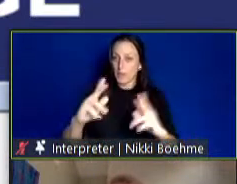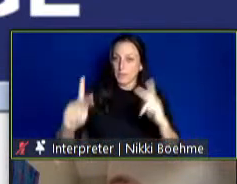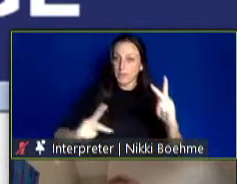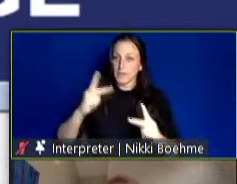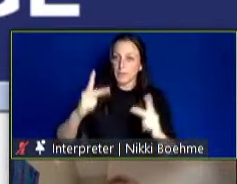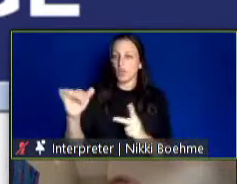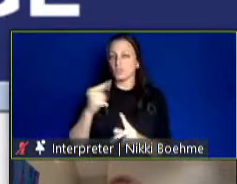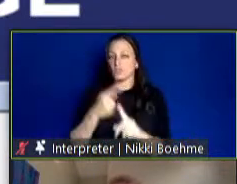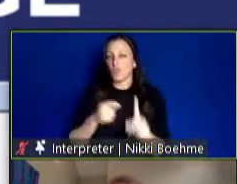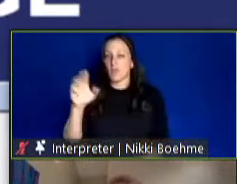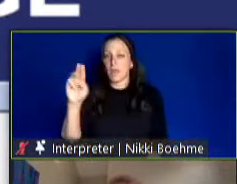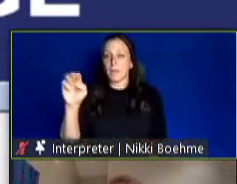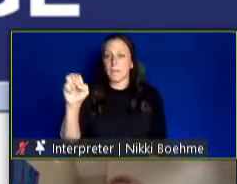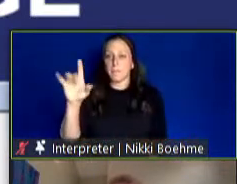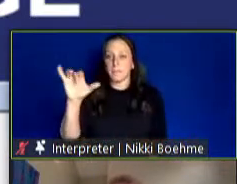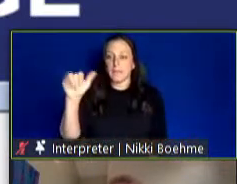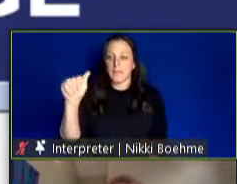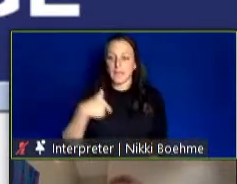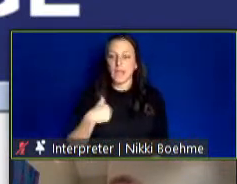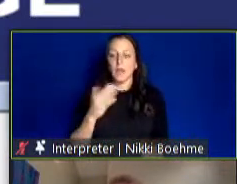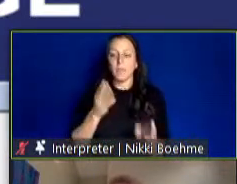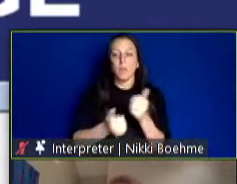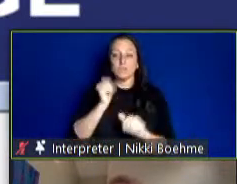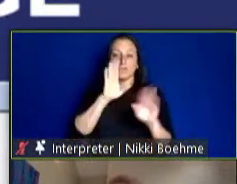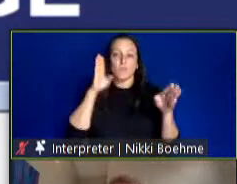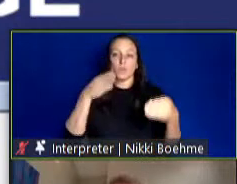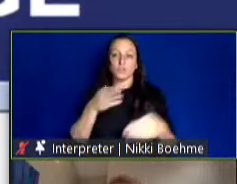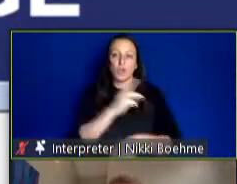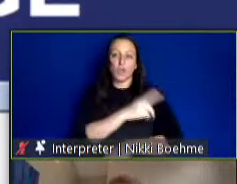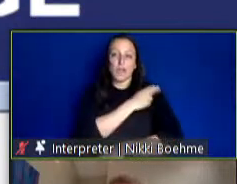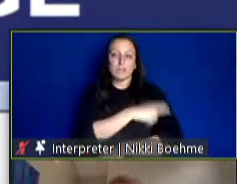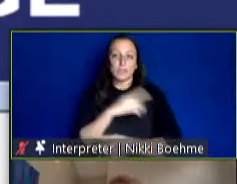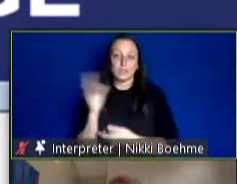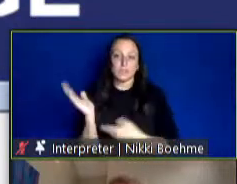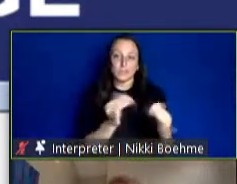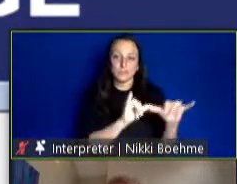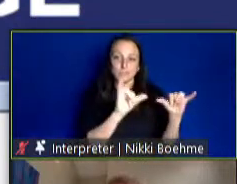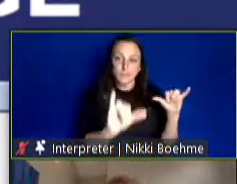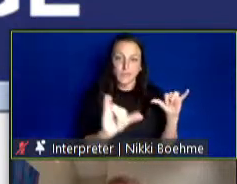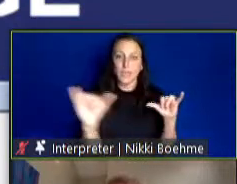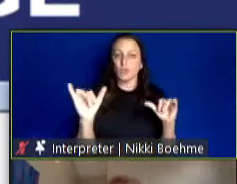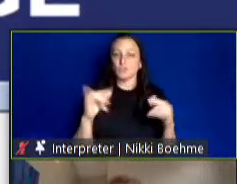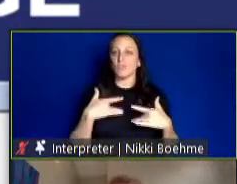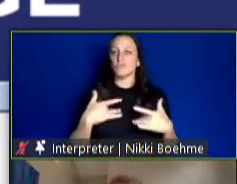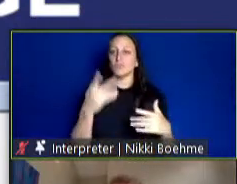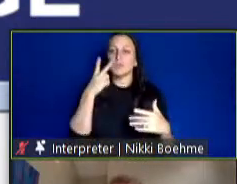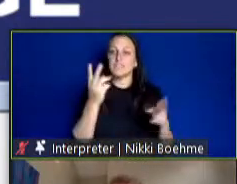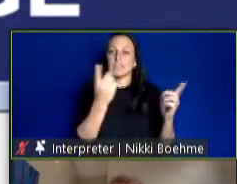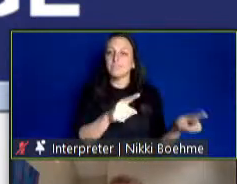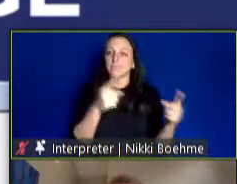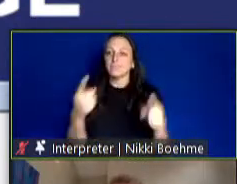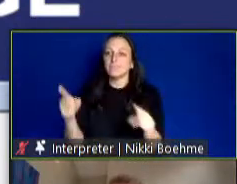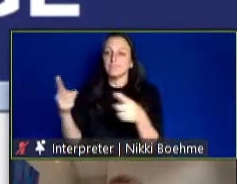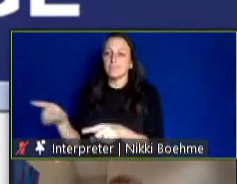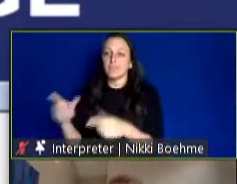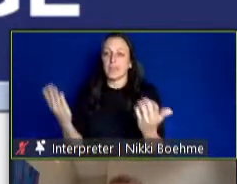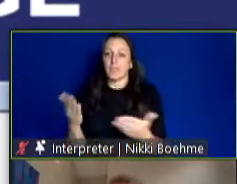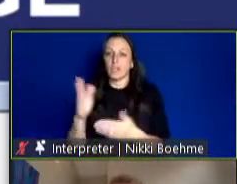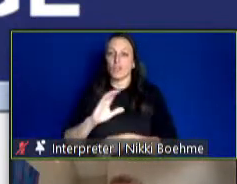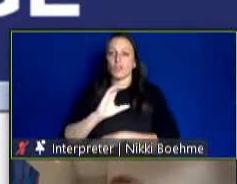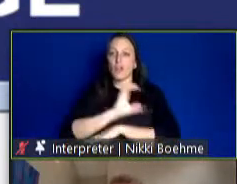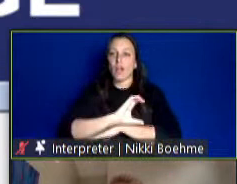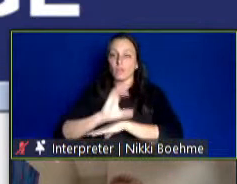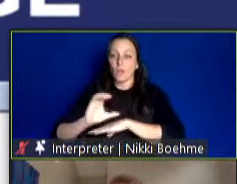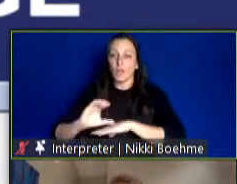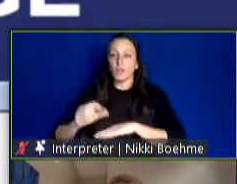media, primarily focused on hospitalizations and trends that we might be seeing here in Colorado around different age groups and hospitalization rates. Lots